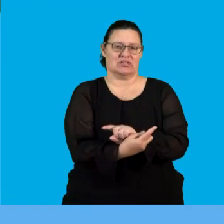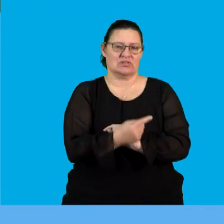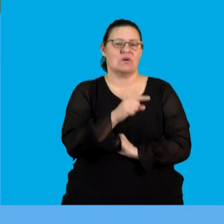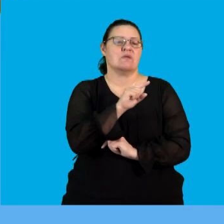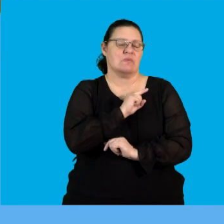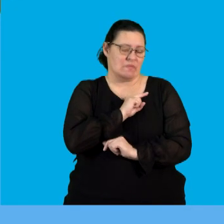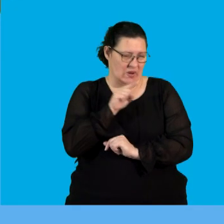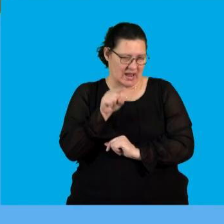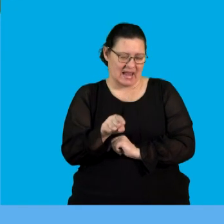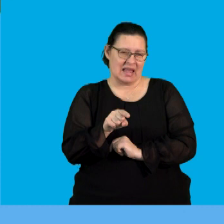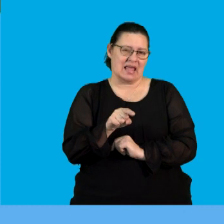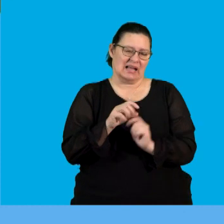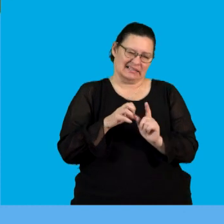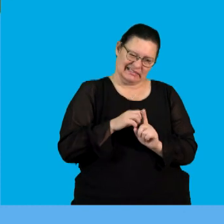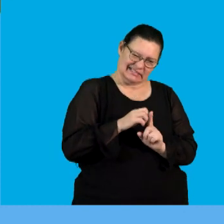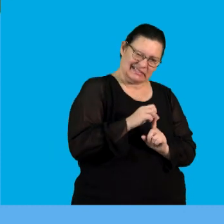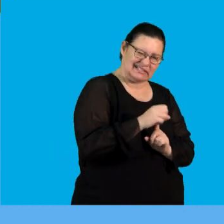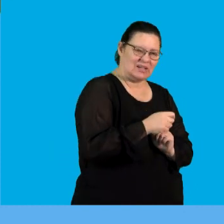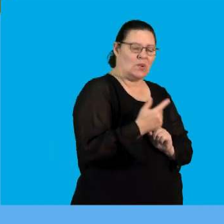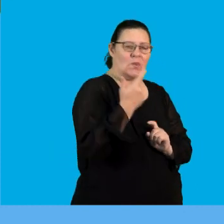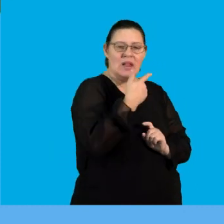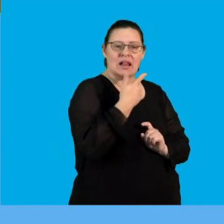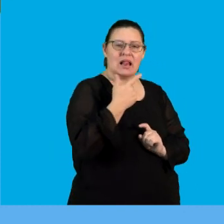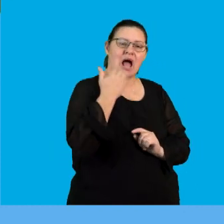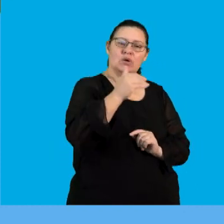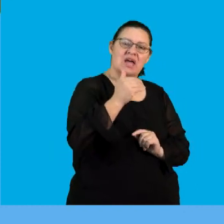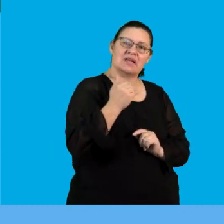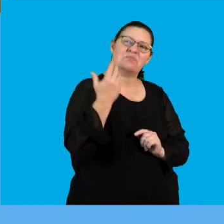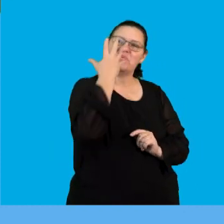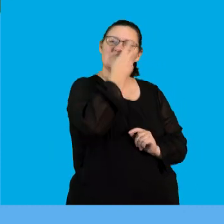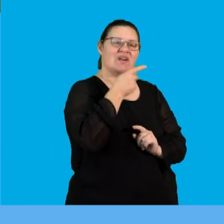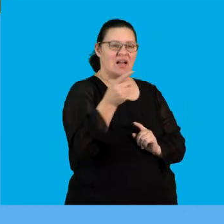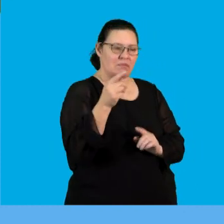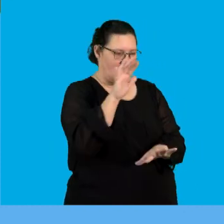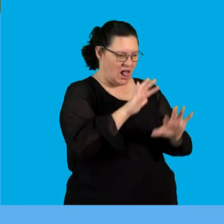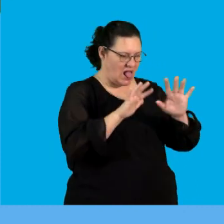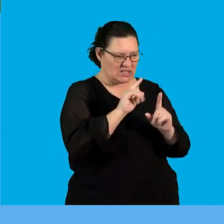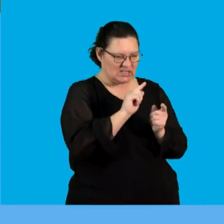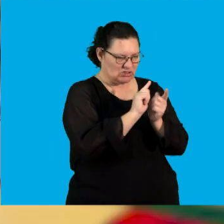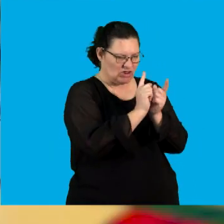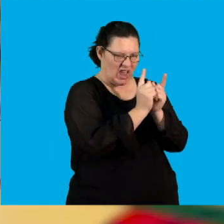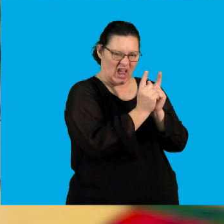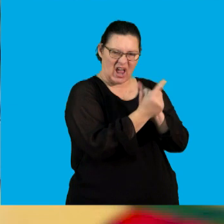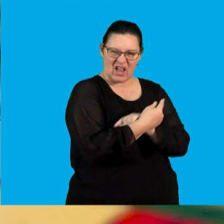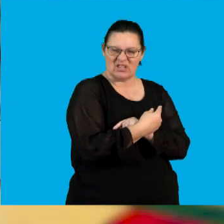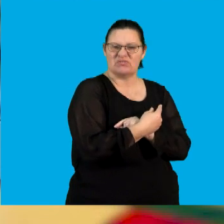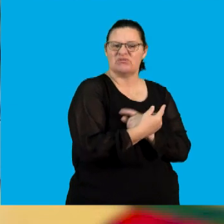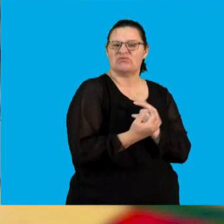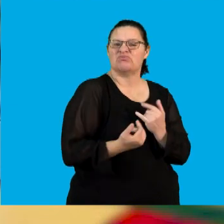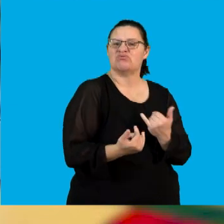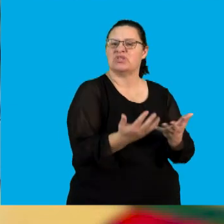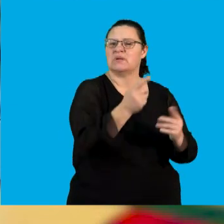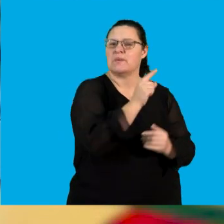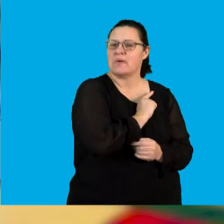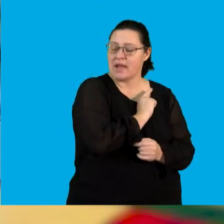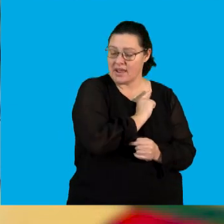time, that nice decoration that you had outside, it's now green in color. So that is because of our acid